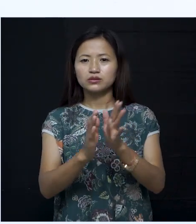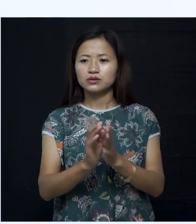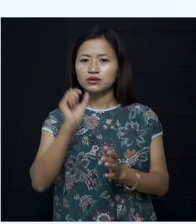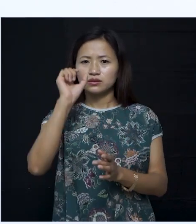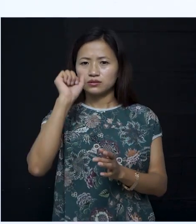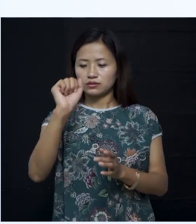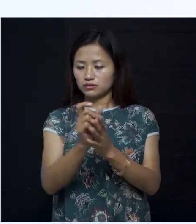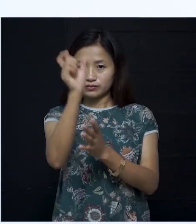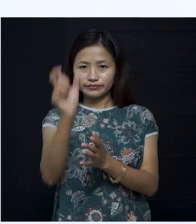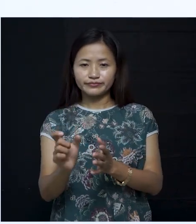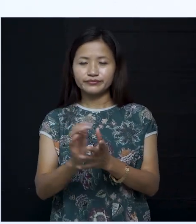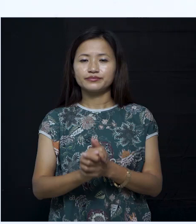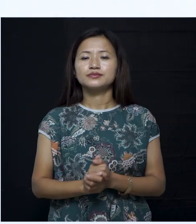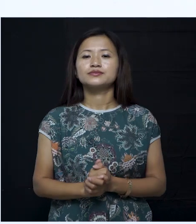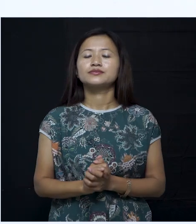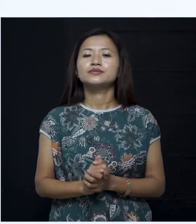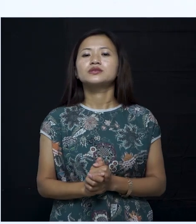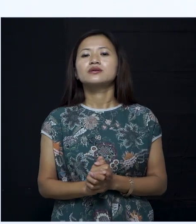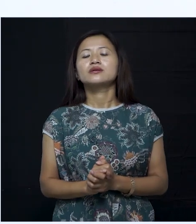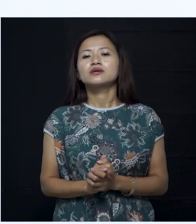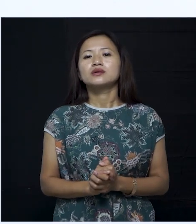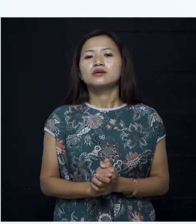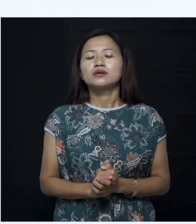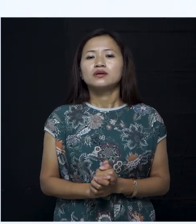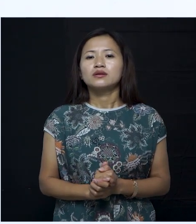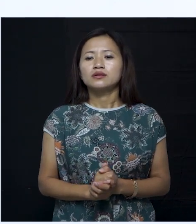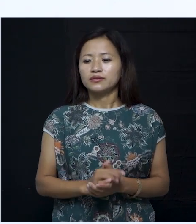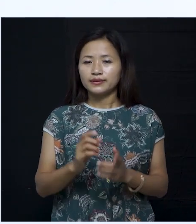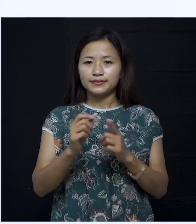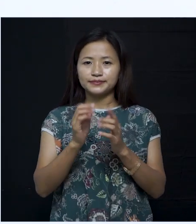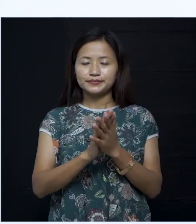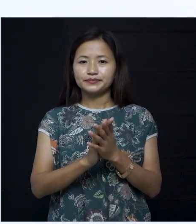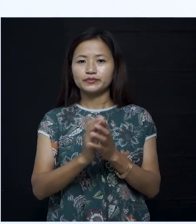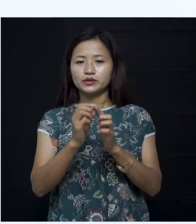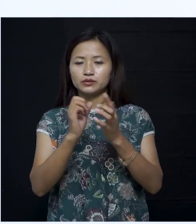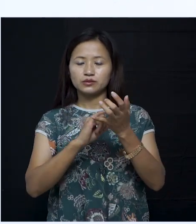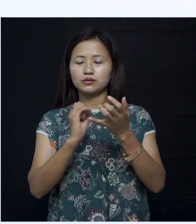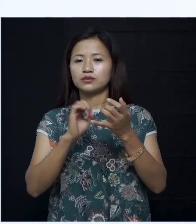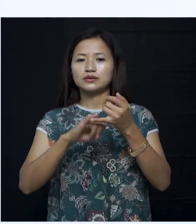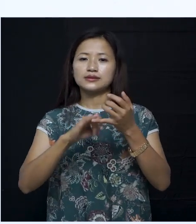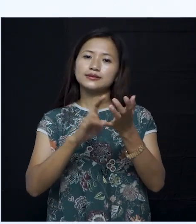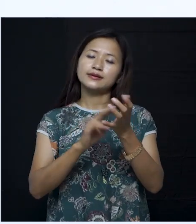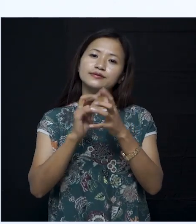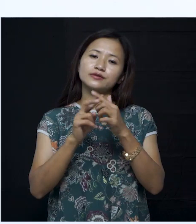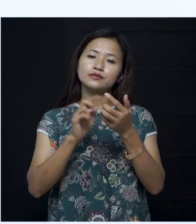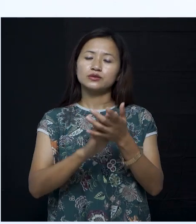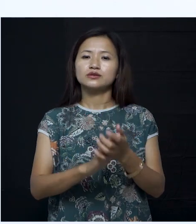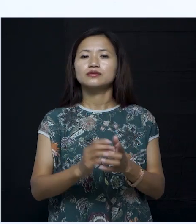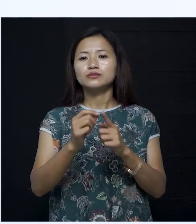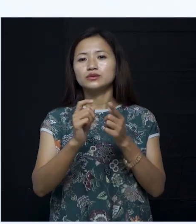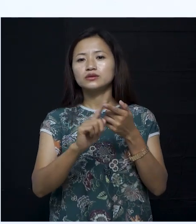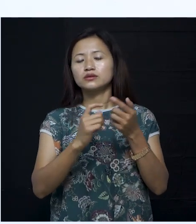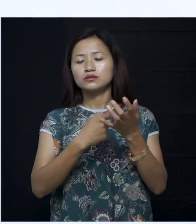Sometimes you might get confused with possessive determiners, okay, and possessive pronoun. Possessive pronoun is